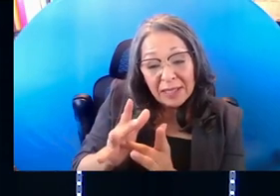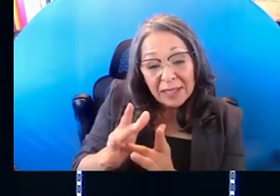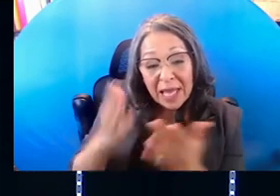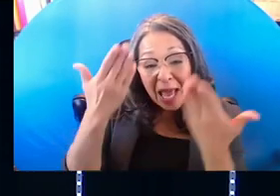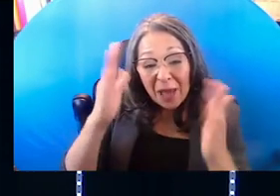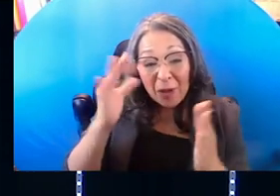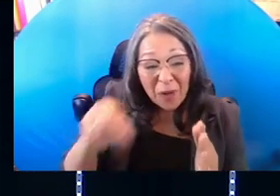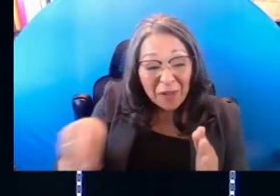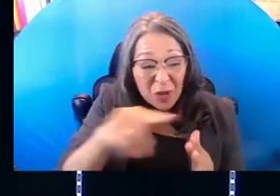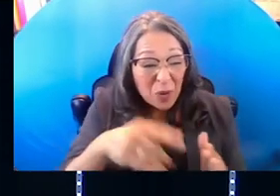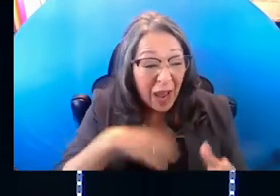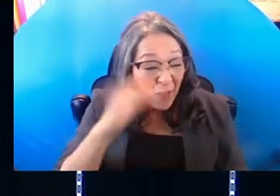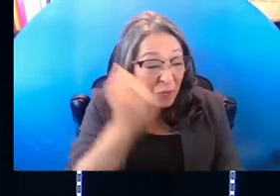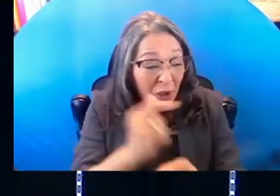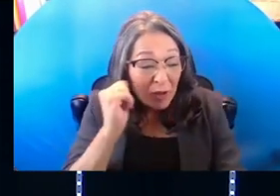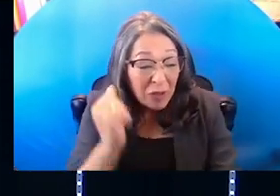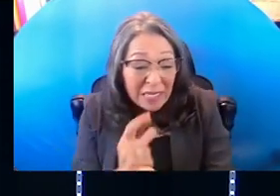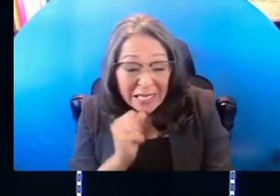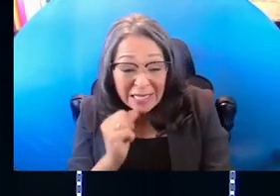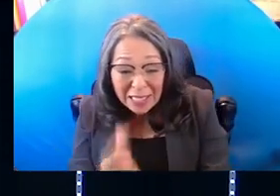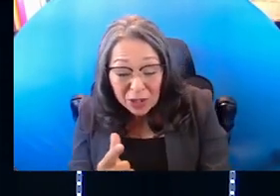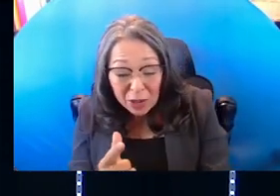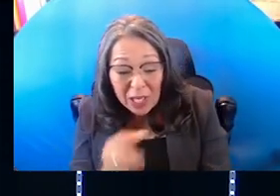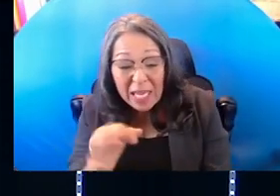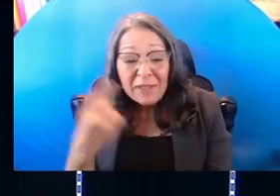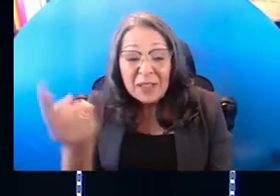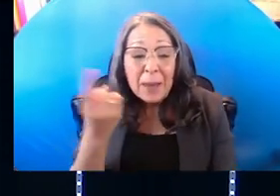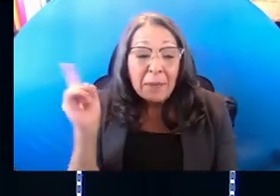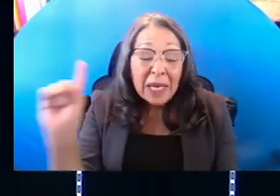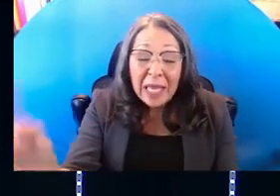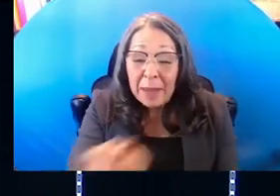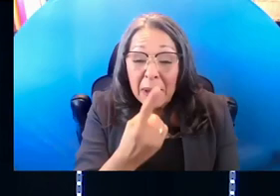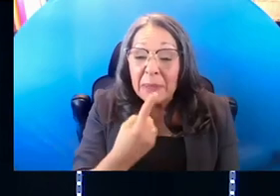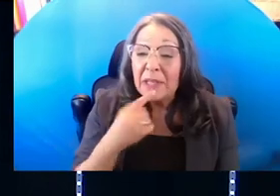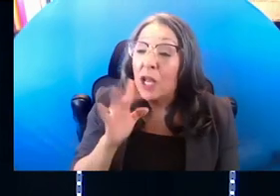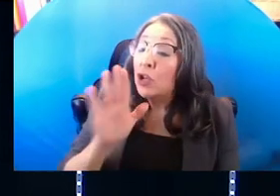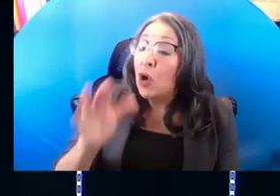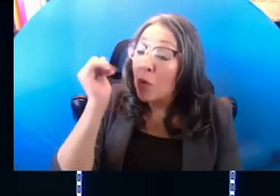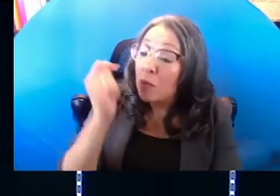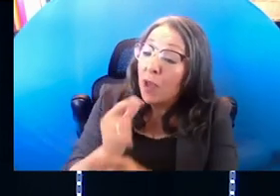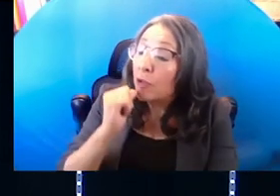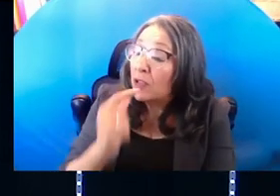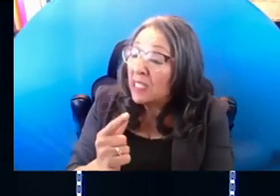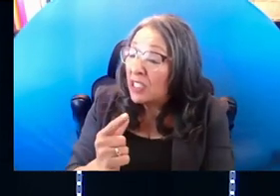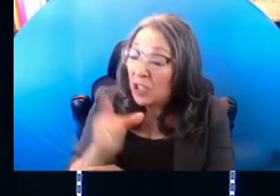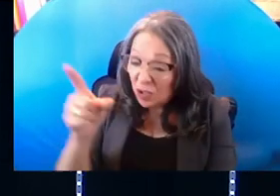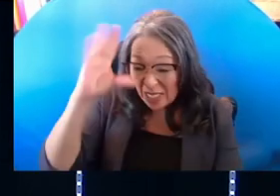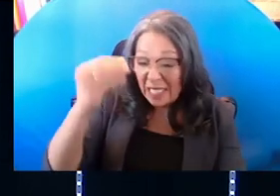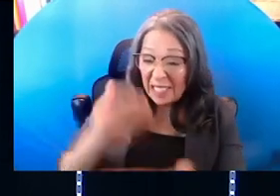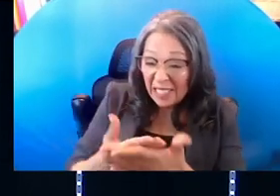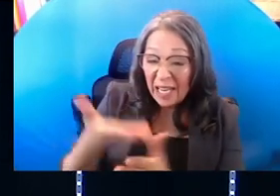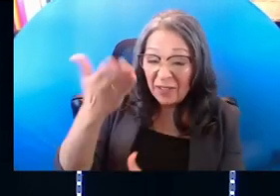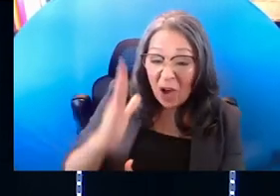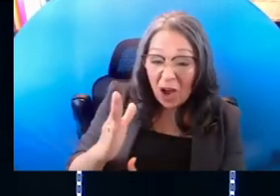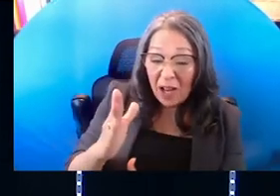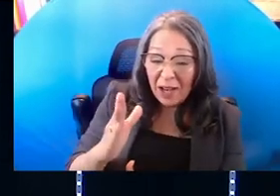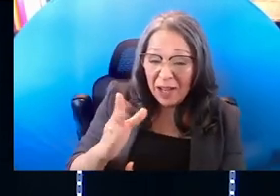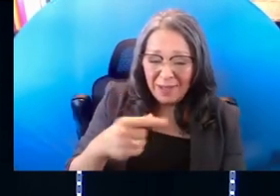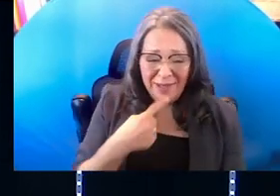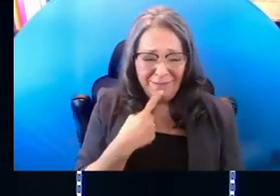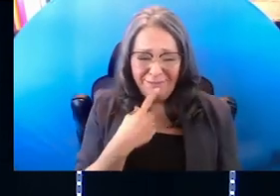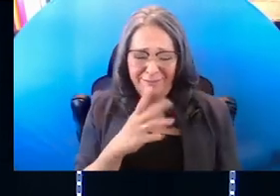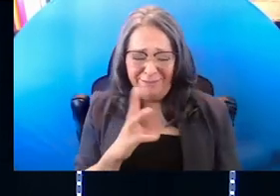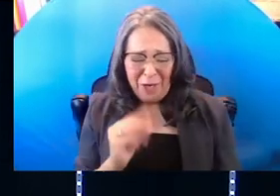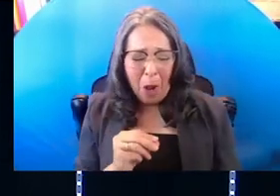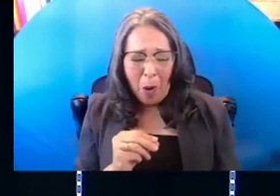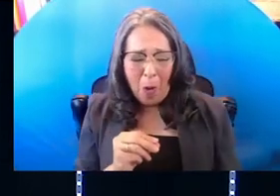your sibling was the Son of God, and you know your sibling, no sir. Like, if somebody came up to